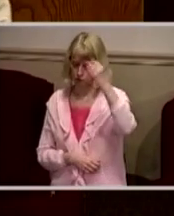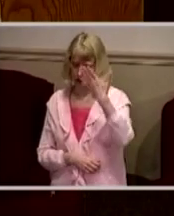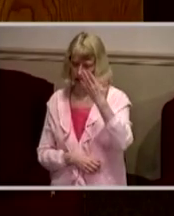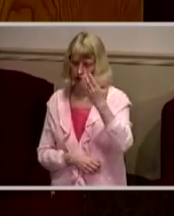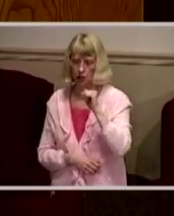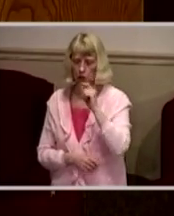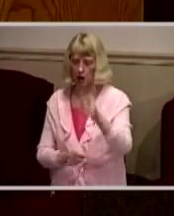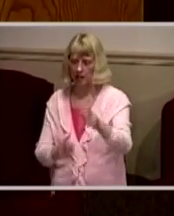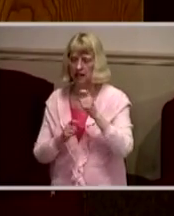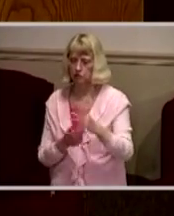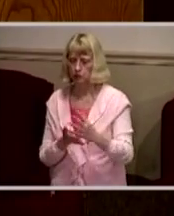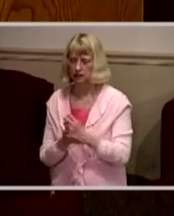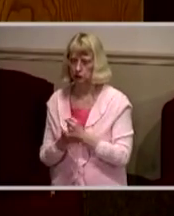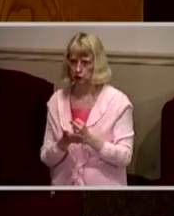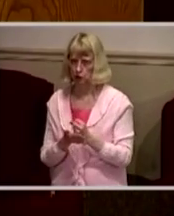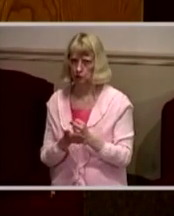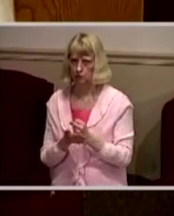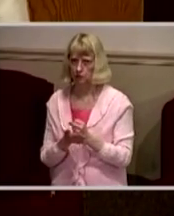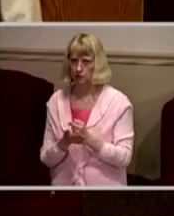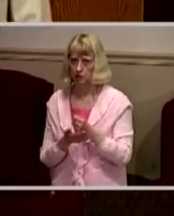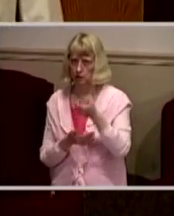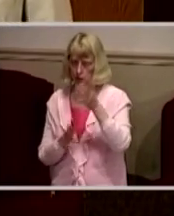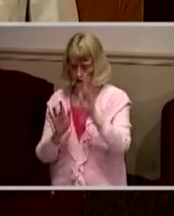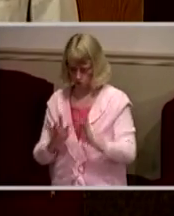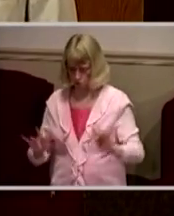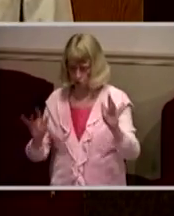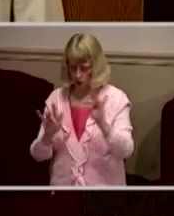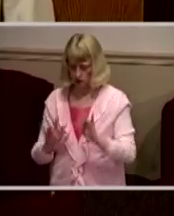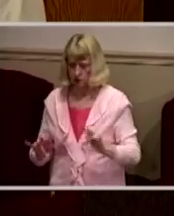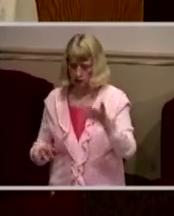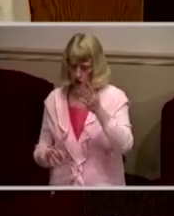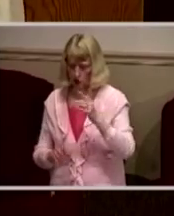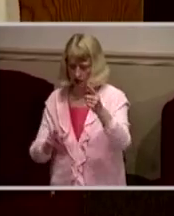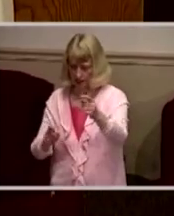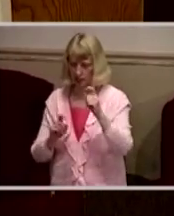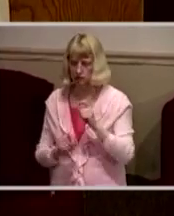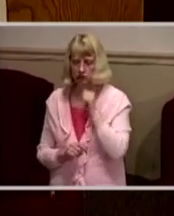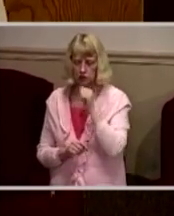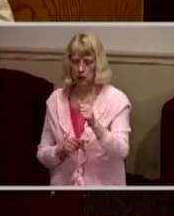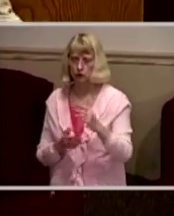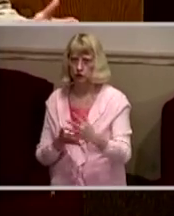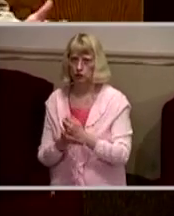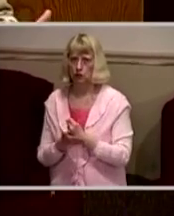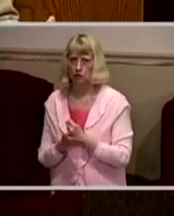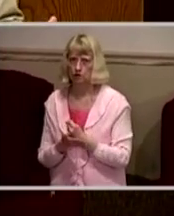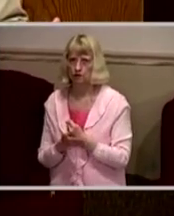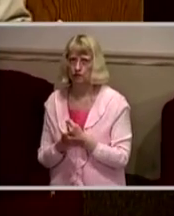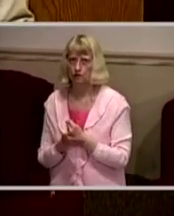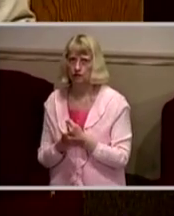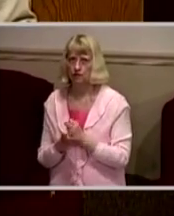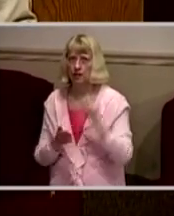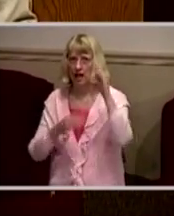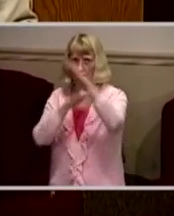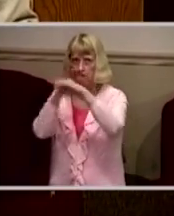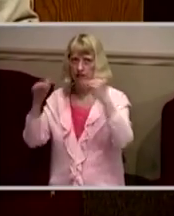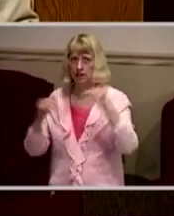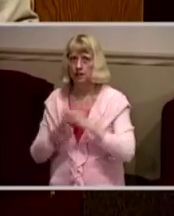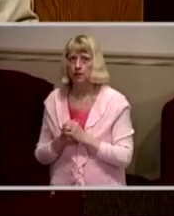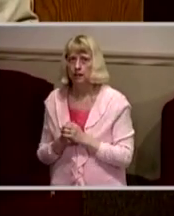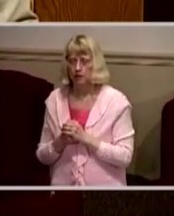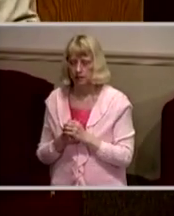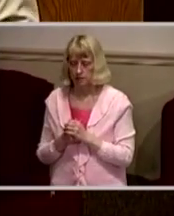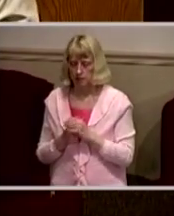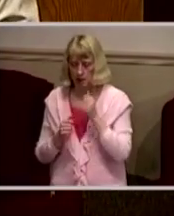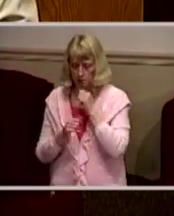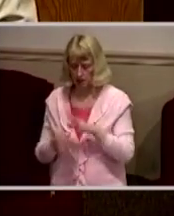not give us what we deserve. And God's mercy is the fact that God gives us what we don't deserve, which is heaven. He